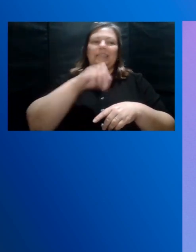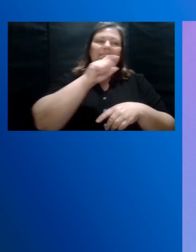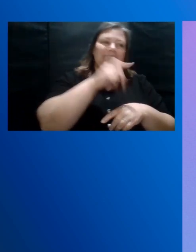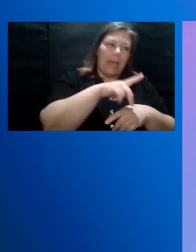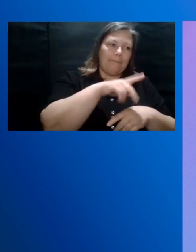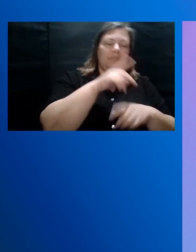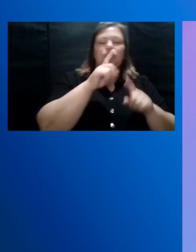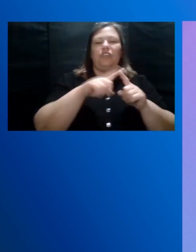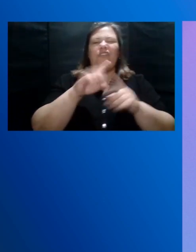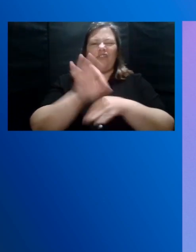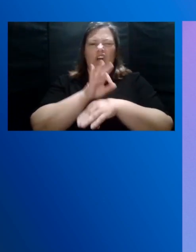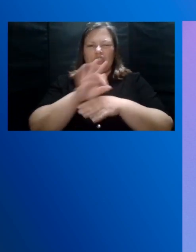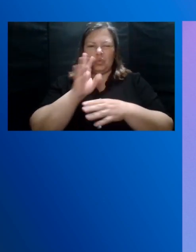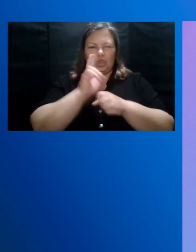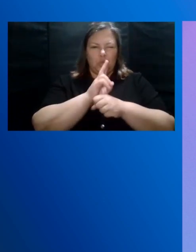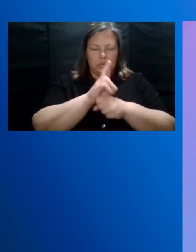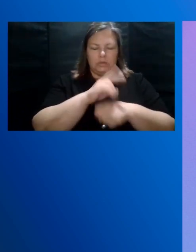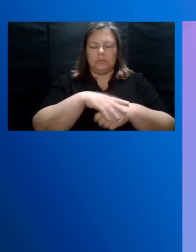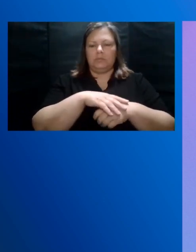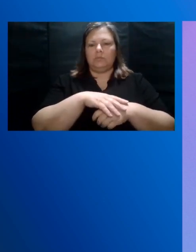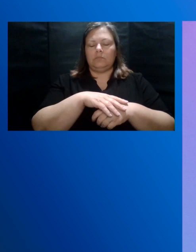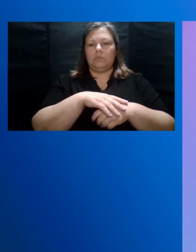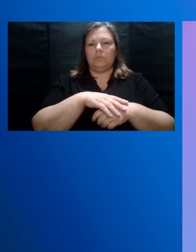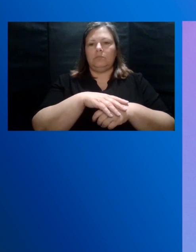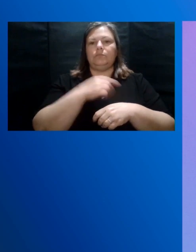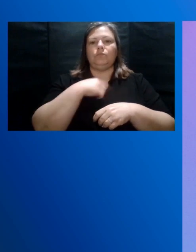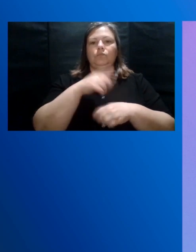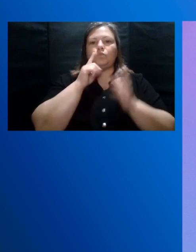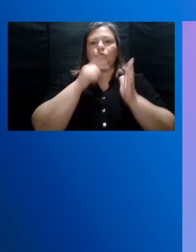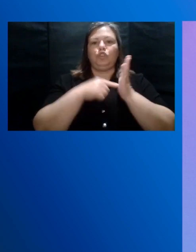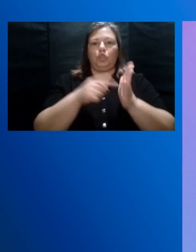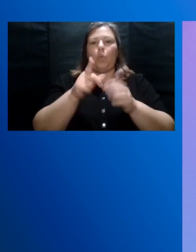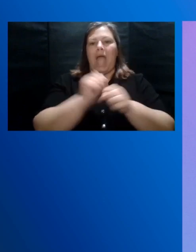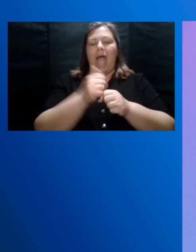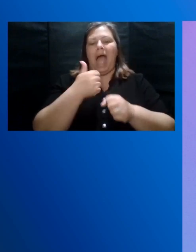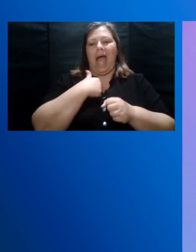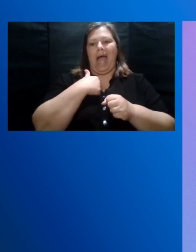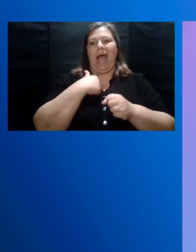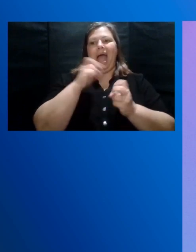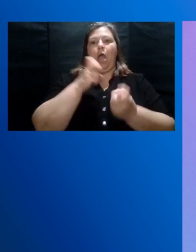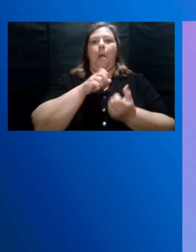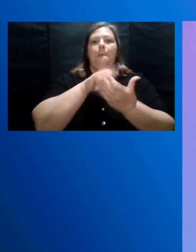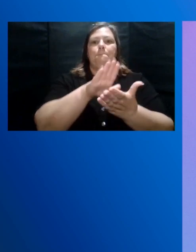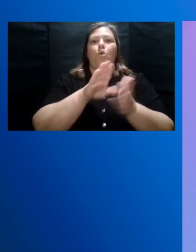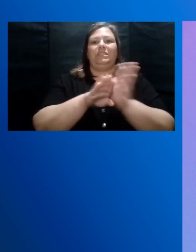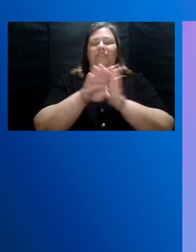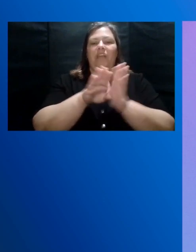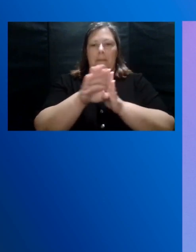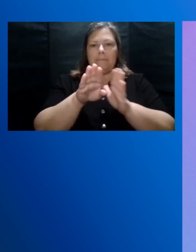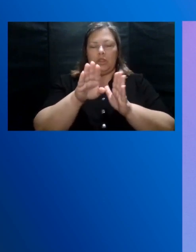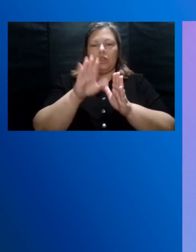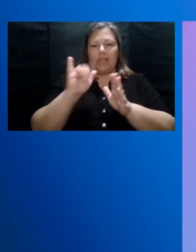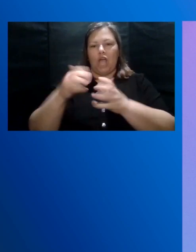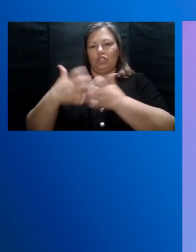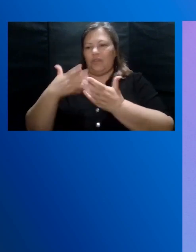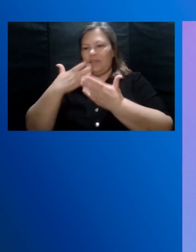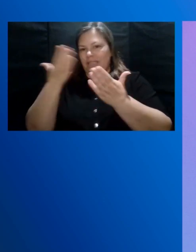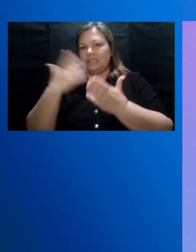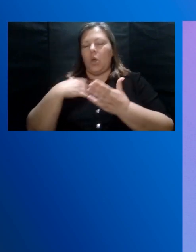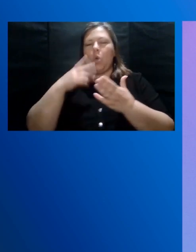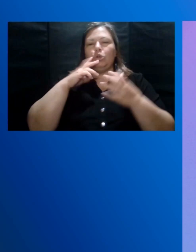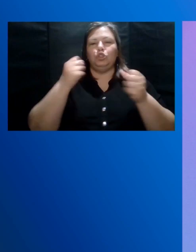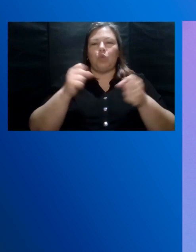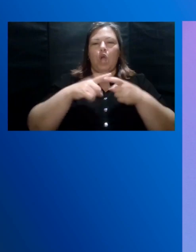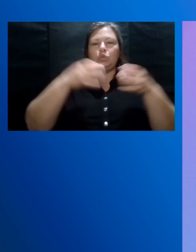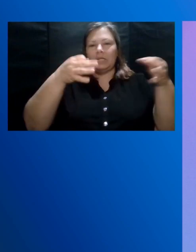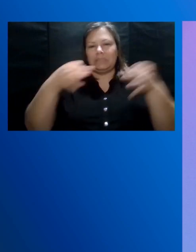let's get into it. And what I'm going to do is I'm going to show you how I kind of approach developing serverless, and I'll kind of try to explain